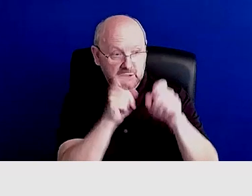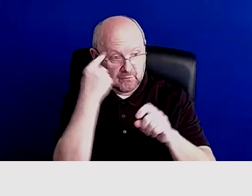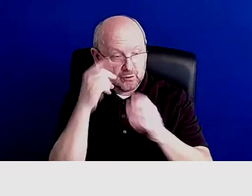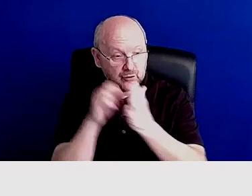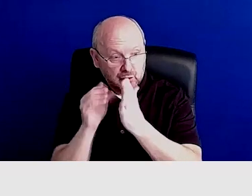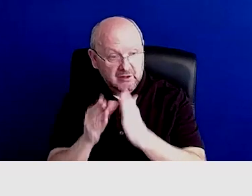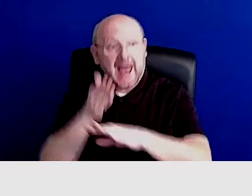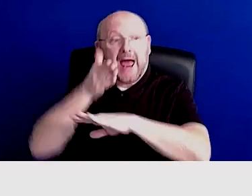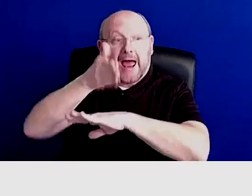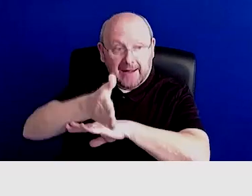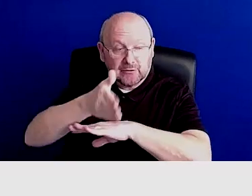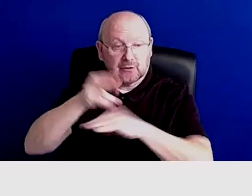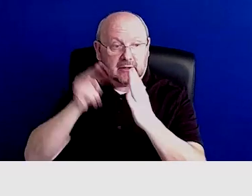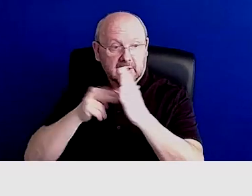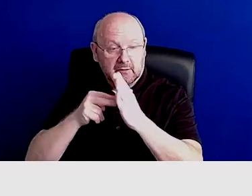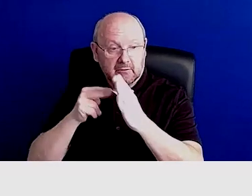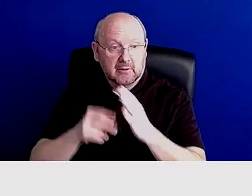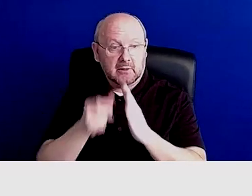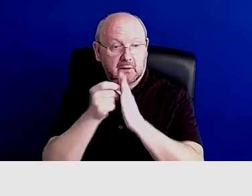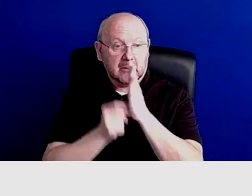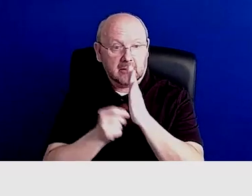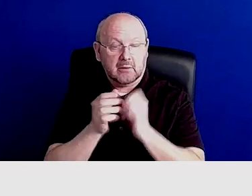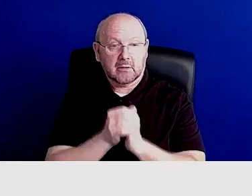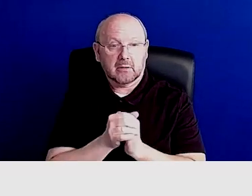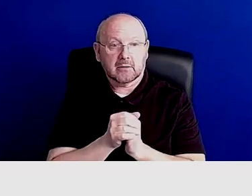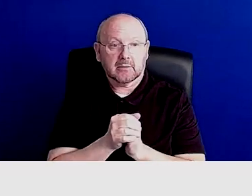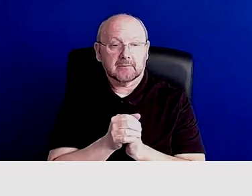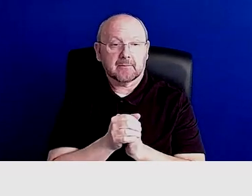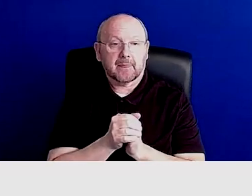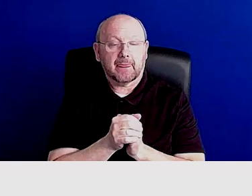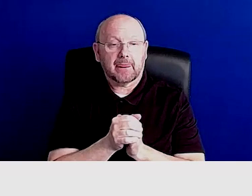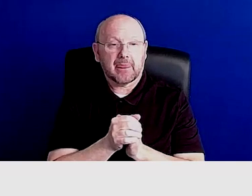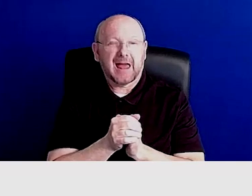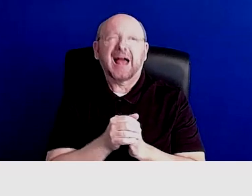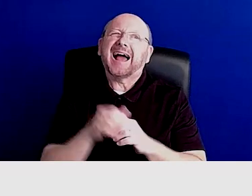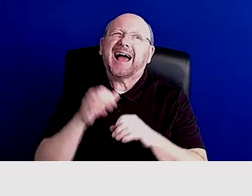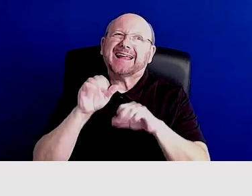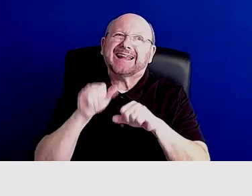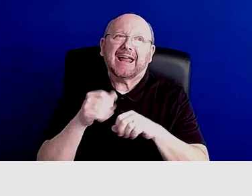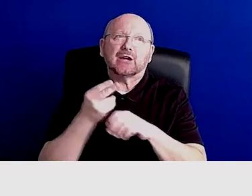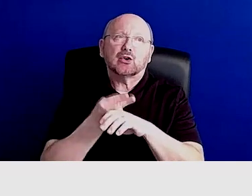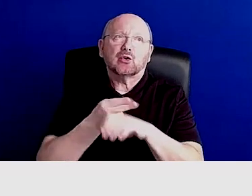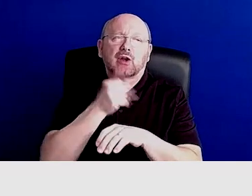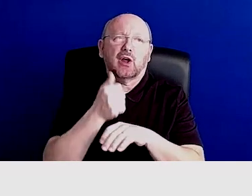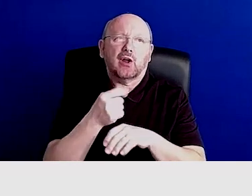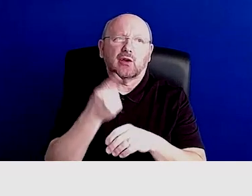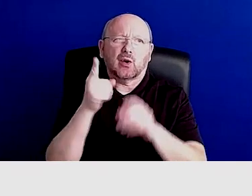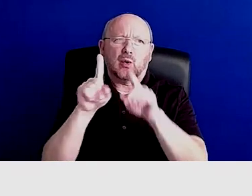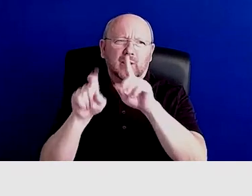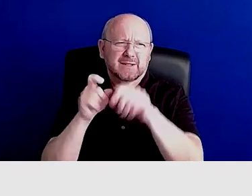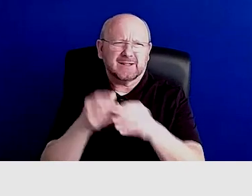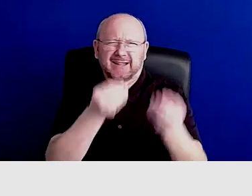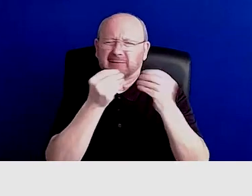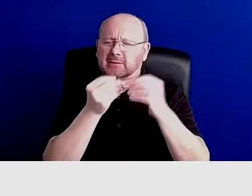I could have gone back and got their original questions, but I just wanted new questions. So